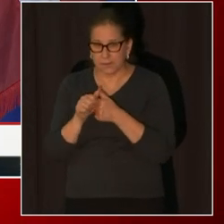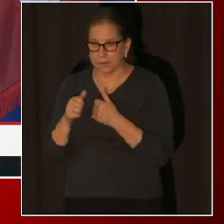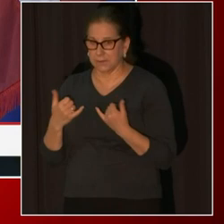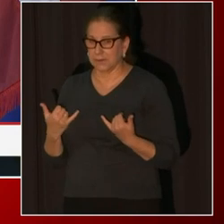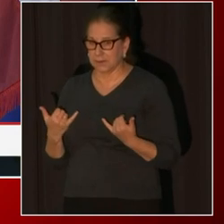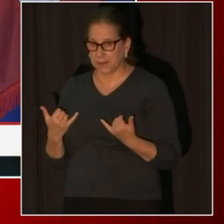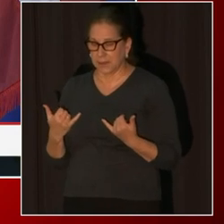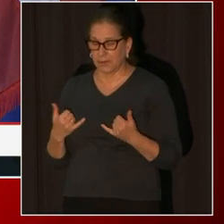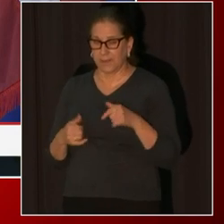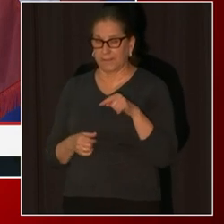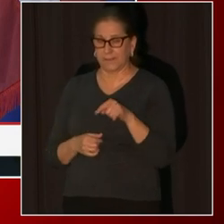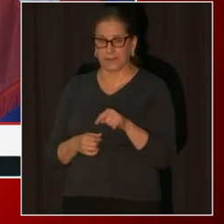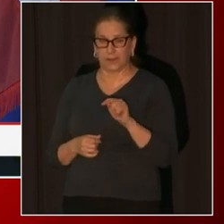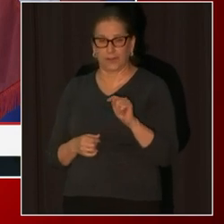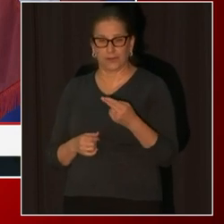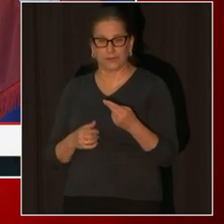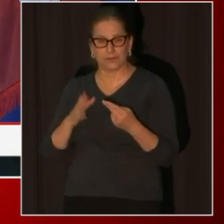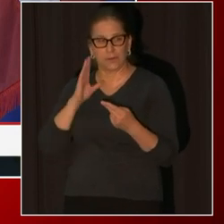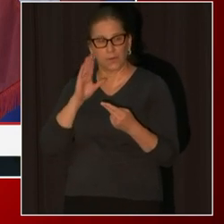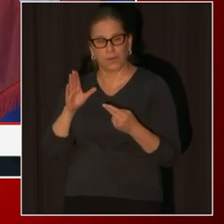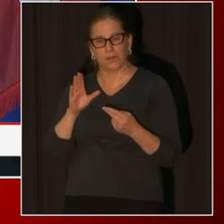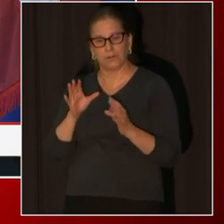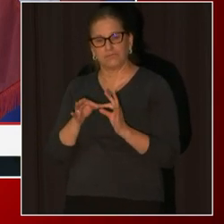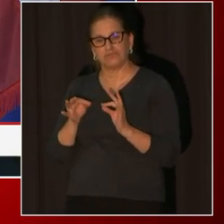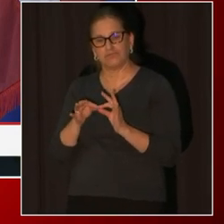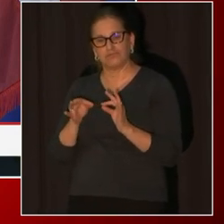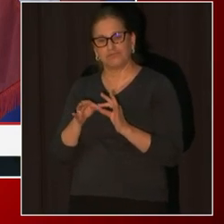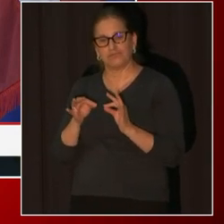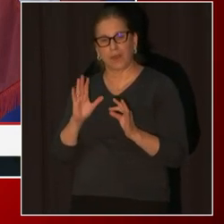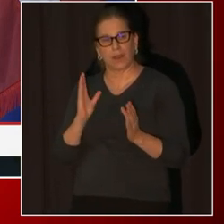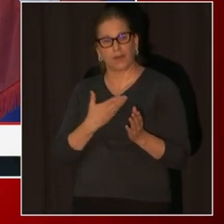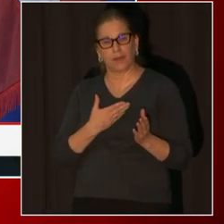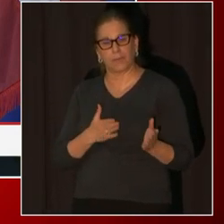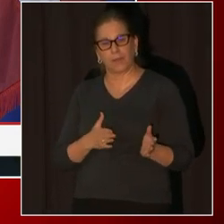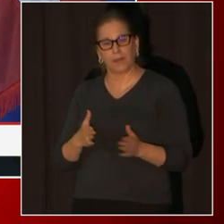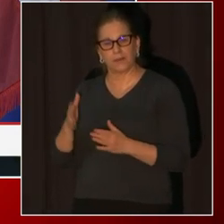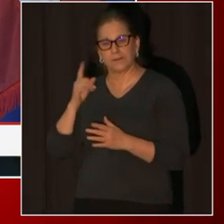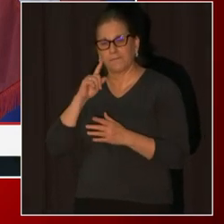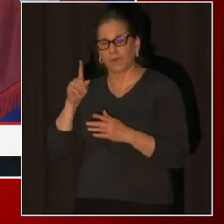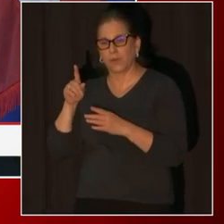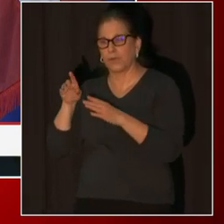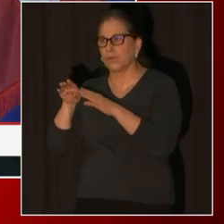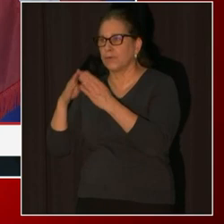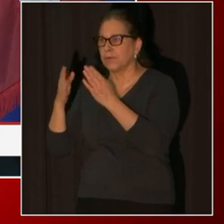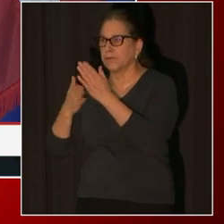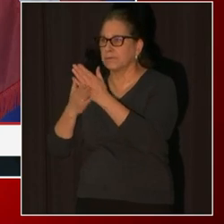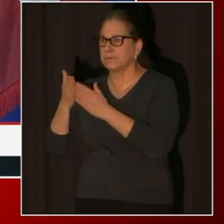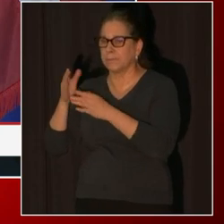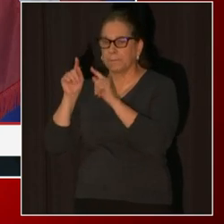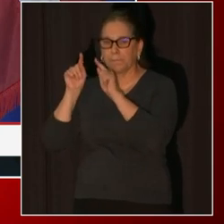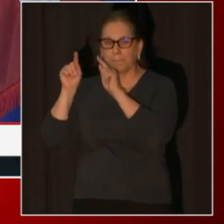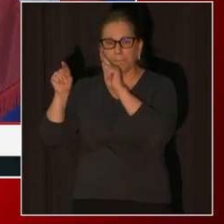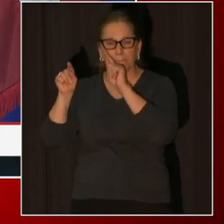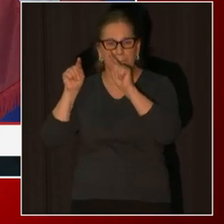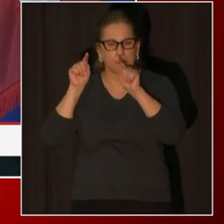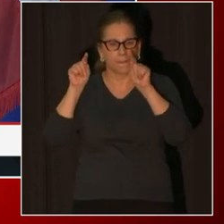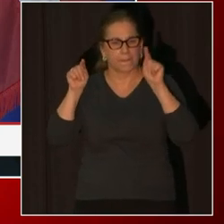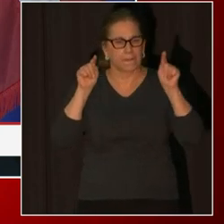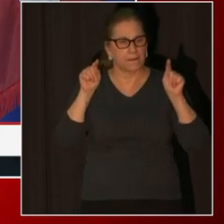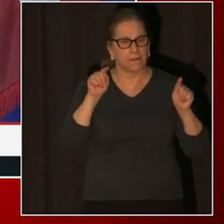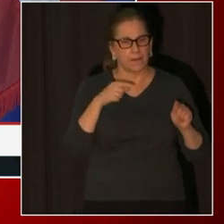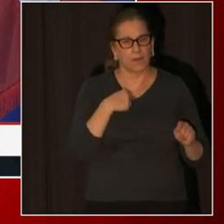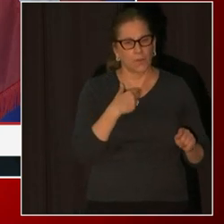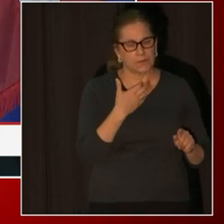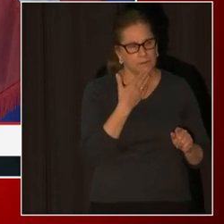be talking about our sector plans. Let me thank the CFO DeWitt and Chairman Mendelson for being a part of the Reopen